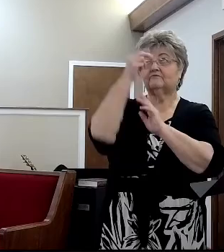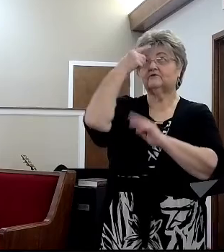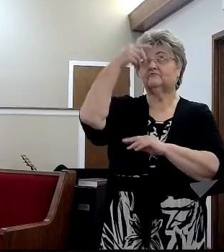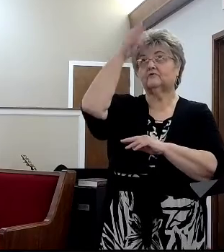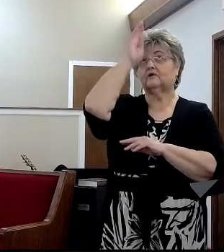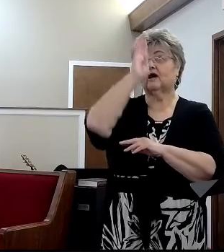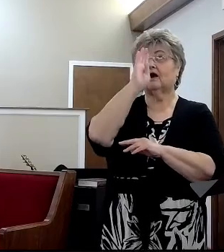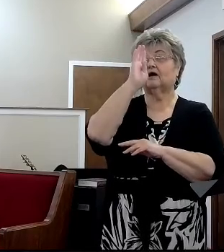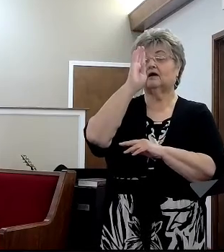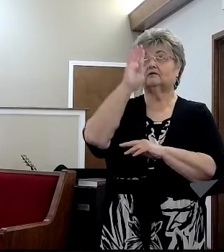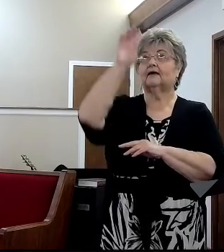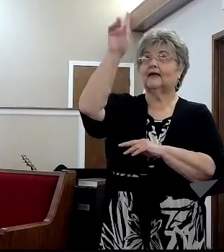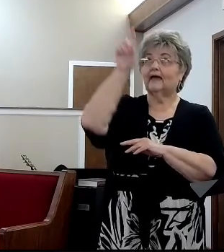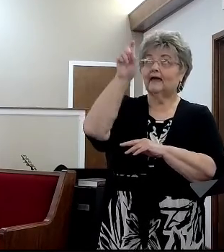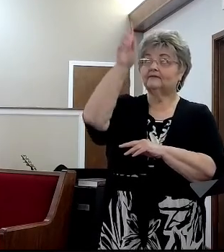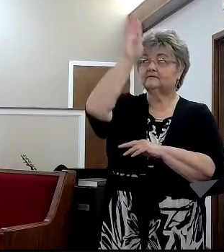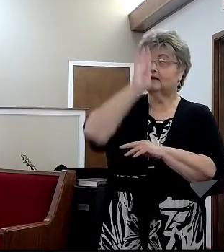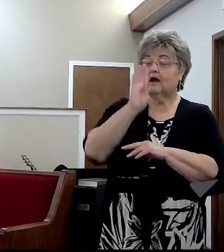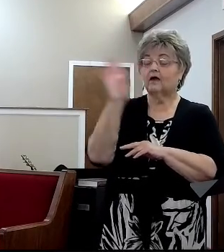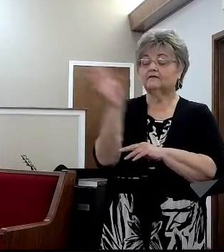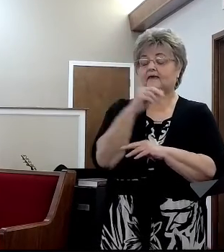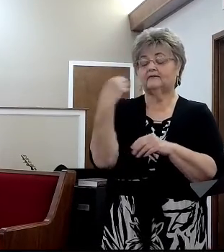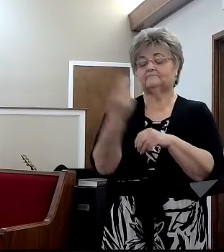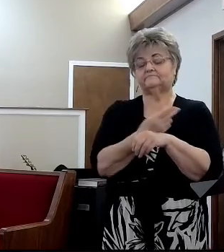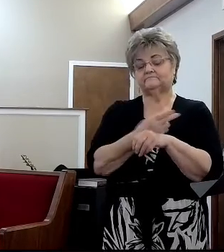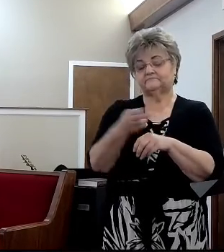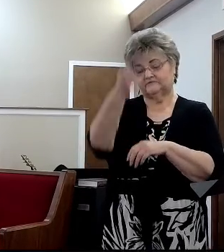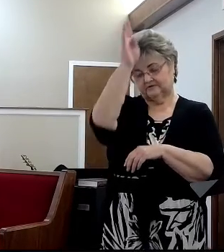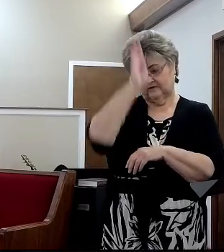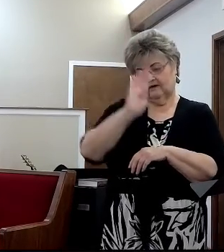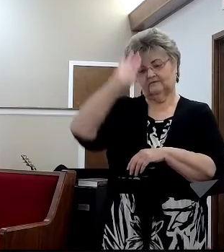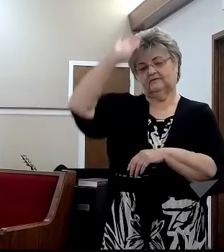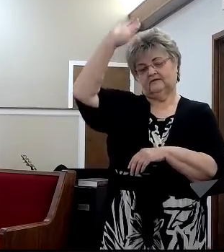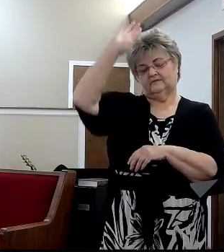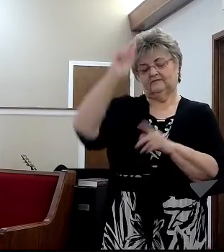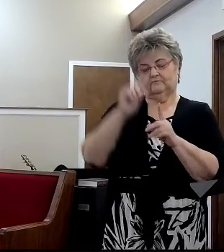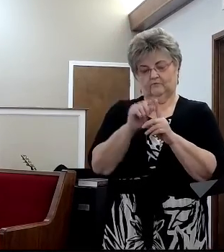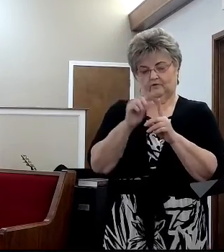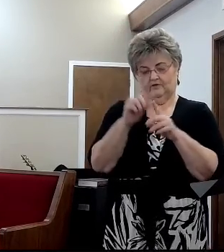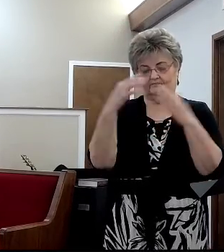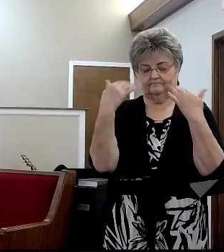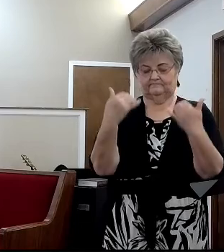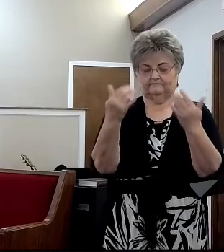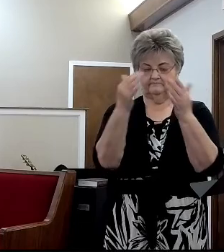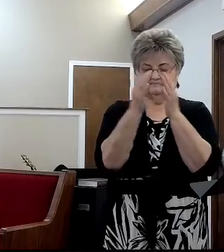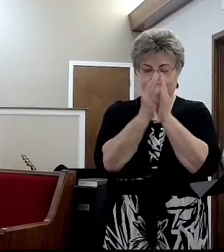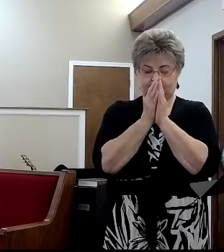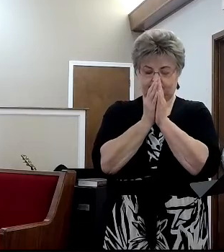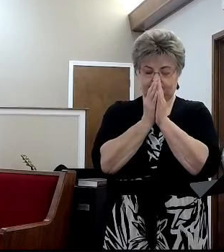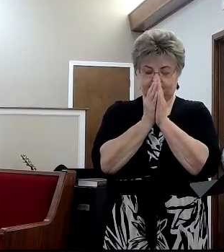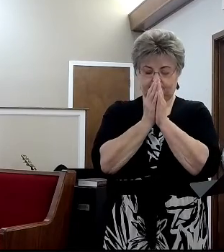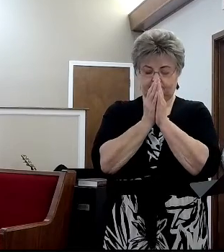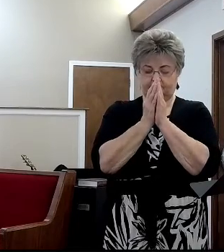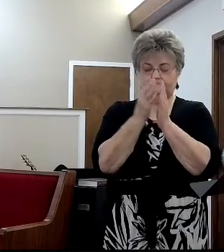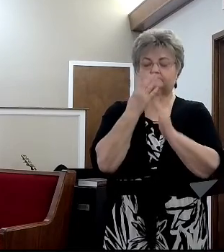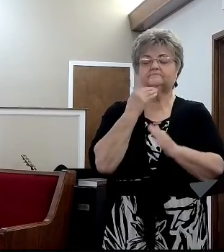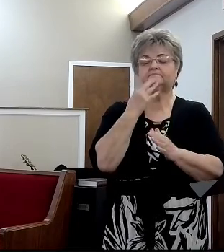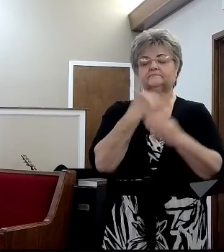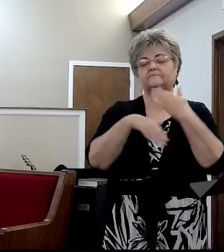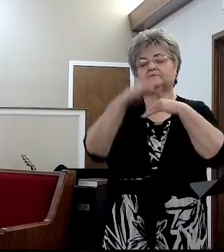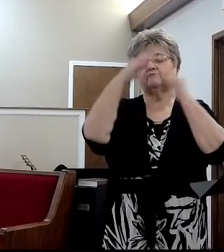God, ask God, and apply God's word. Let us pray. Dear Heavenly